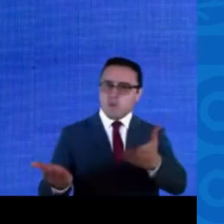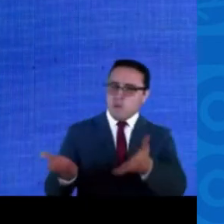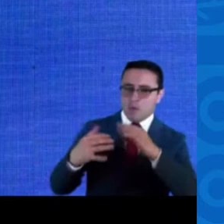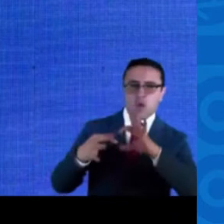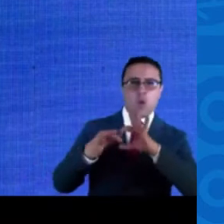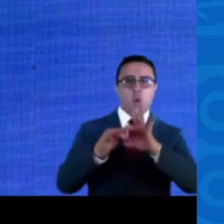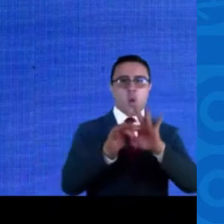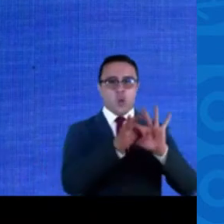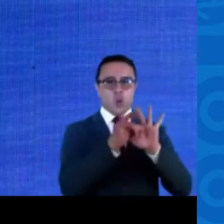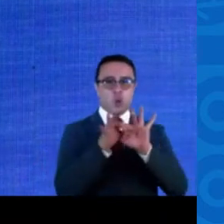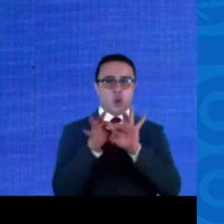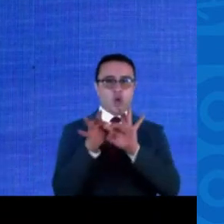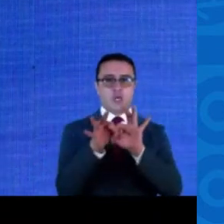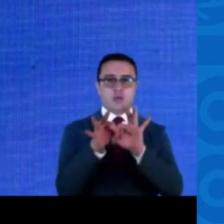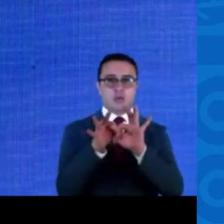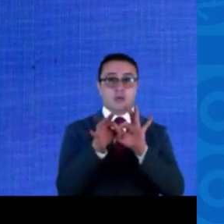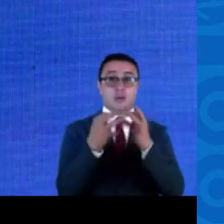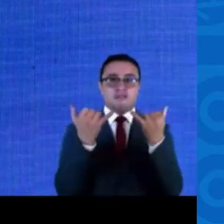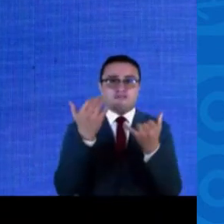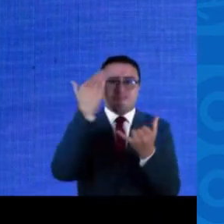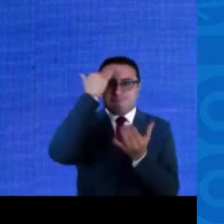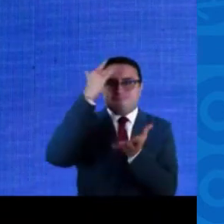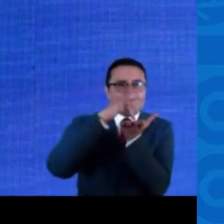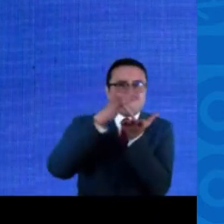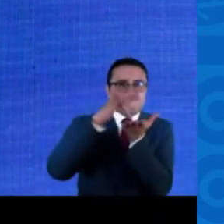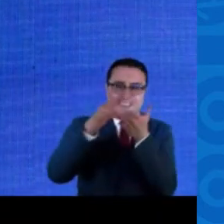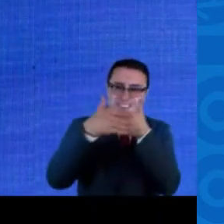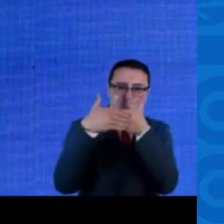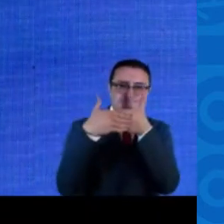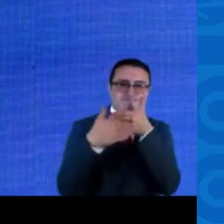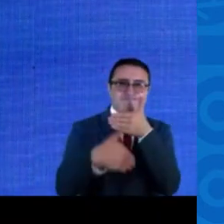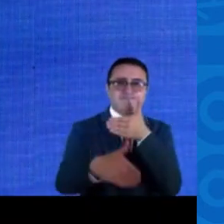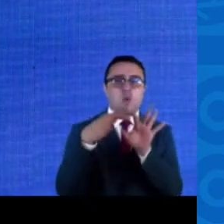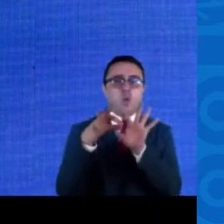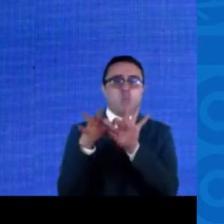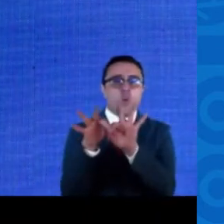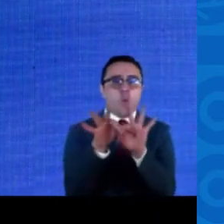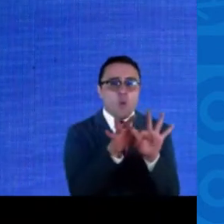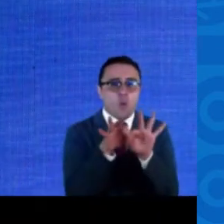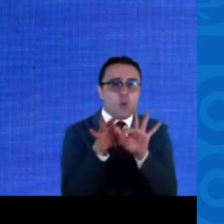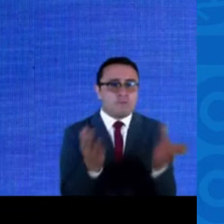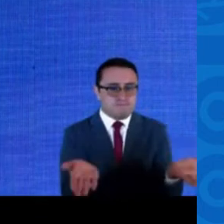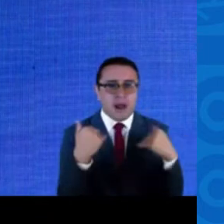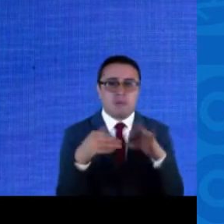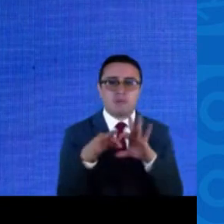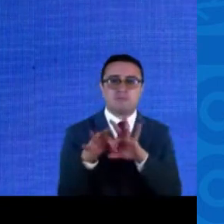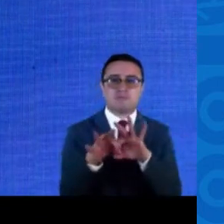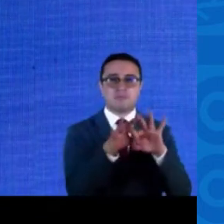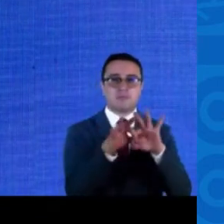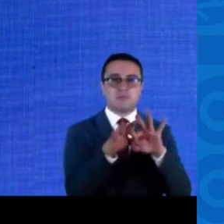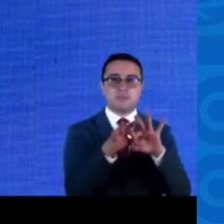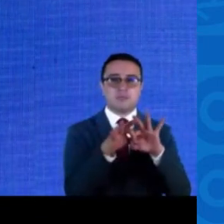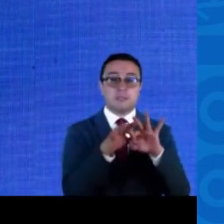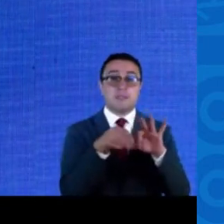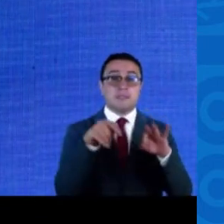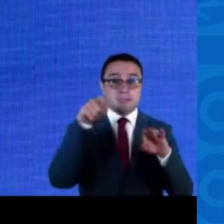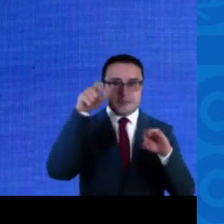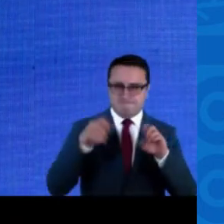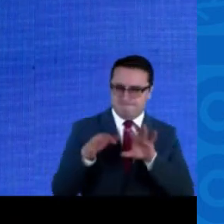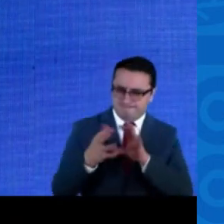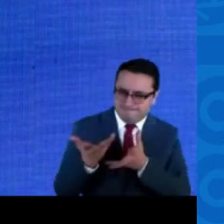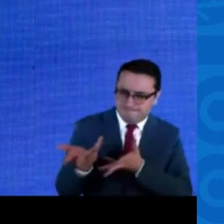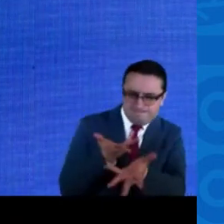cause that unites us, an urgency that unites us, and a link that perhaps is the